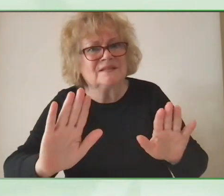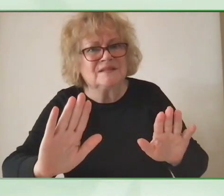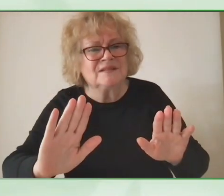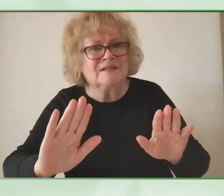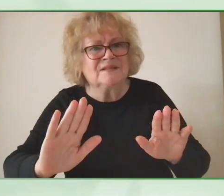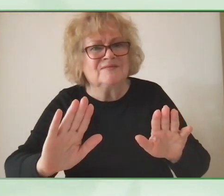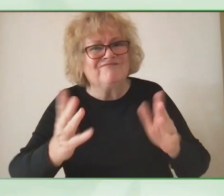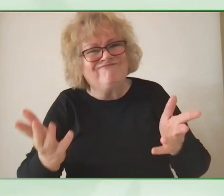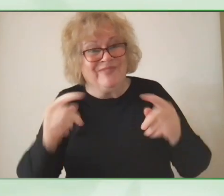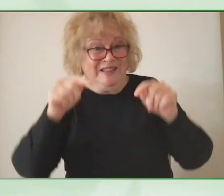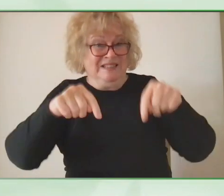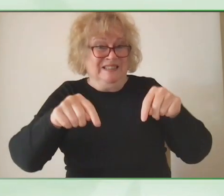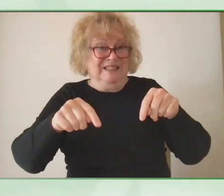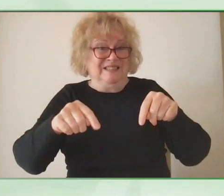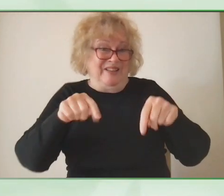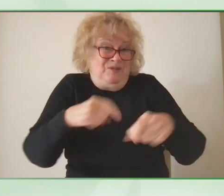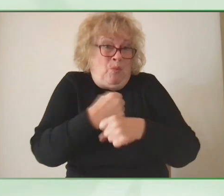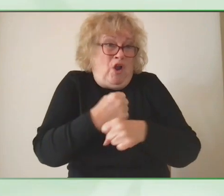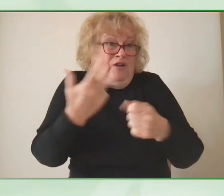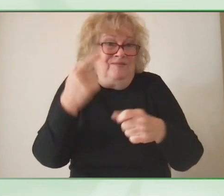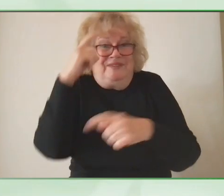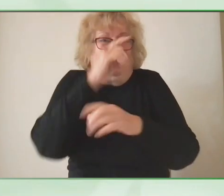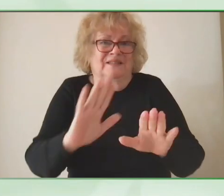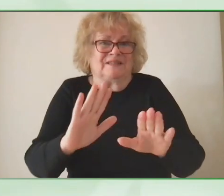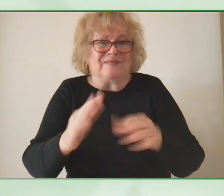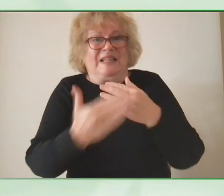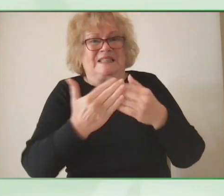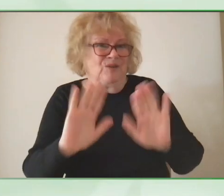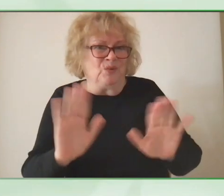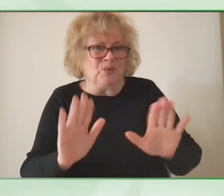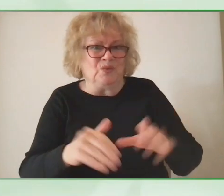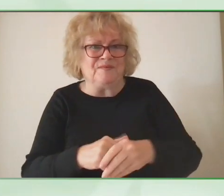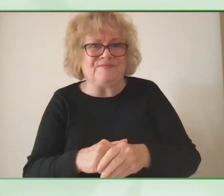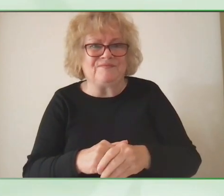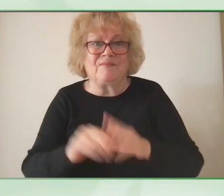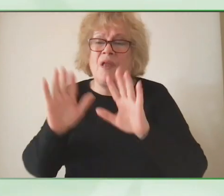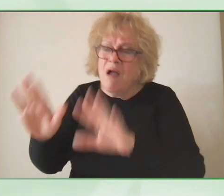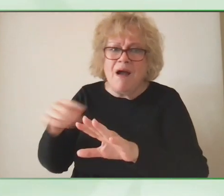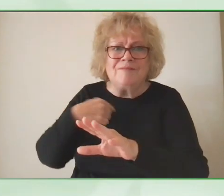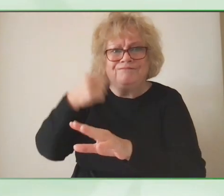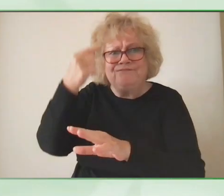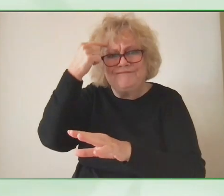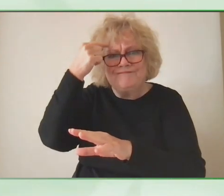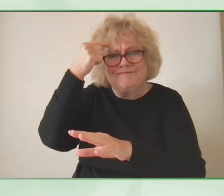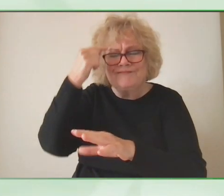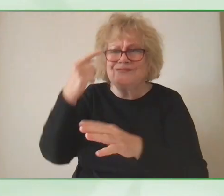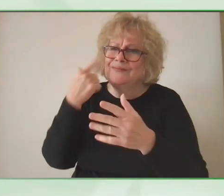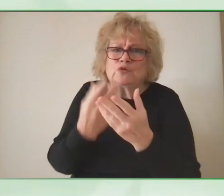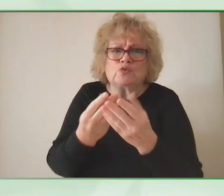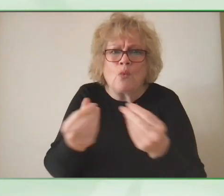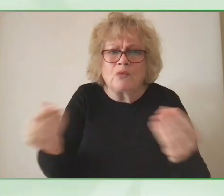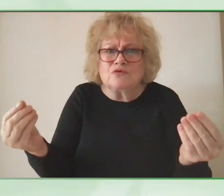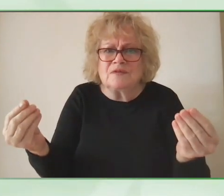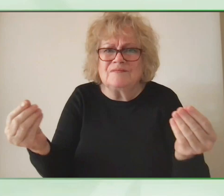As I said it before, yeah, we have to find a solution like we had it with the smartphone, yeah, which provides